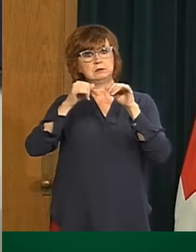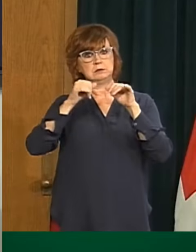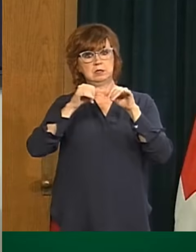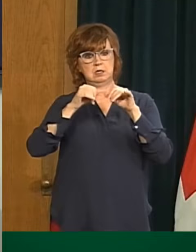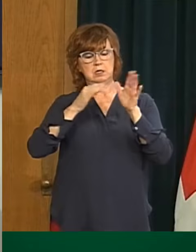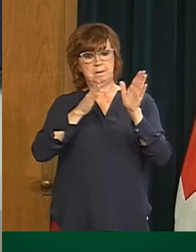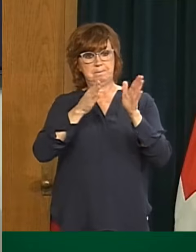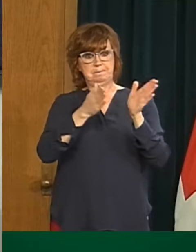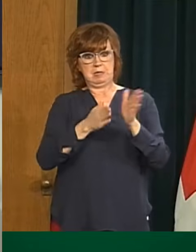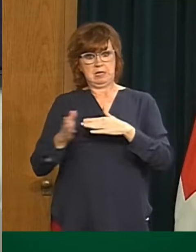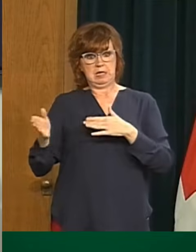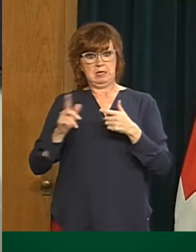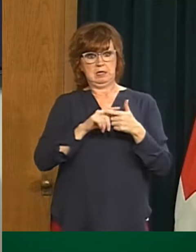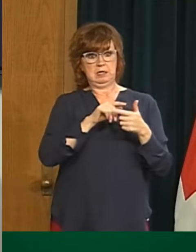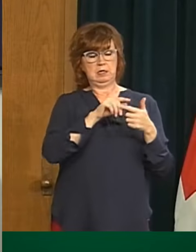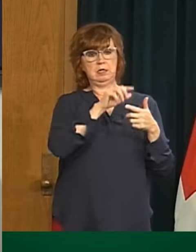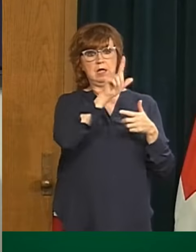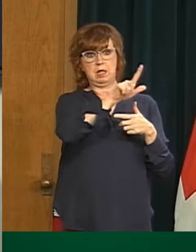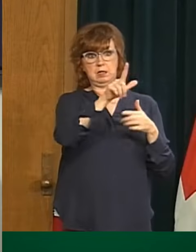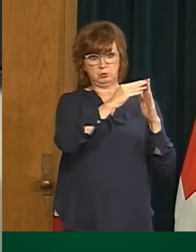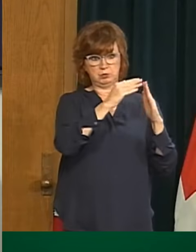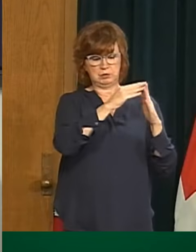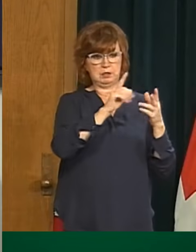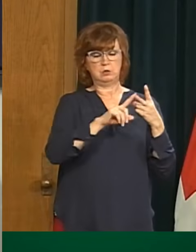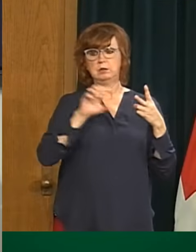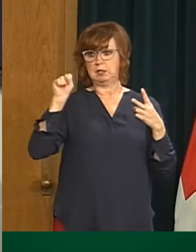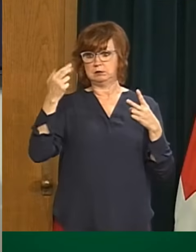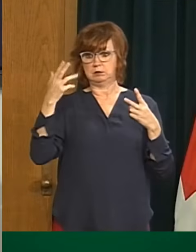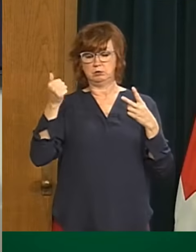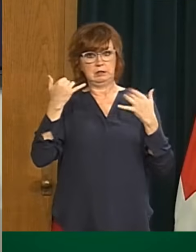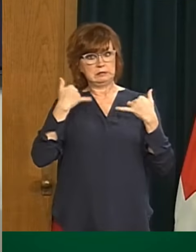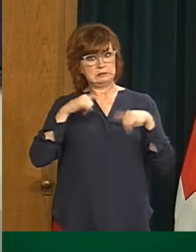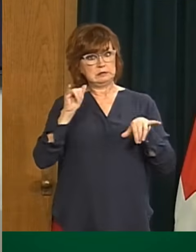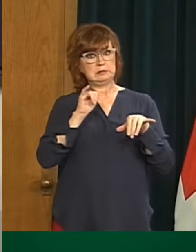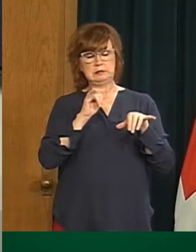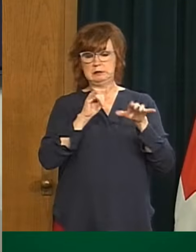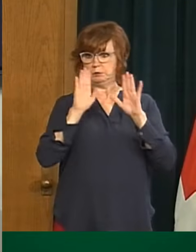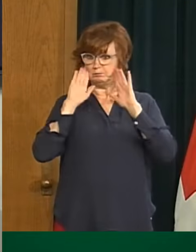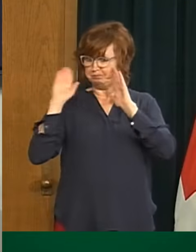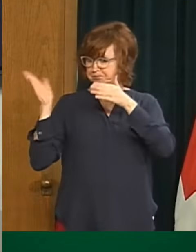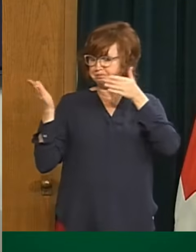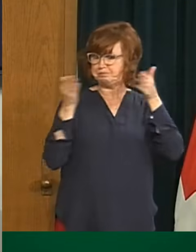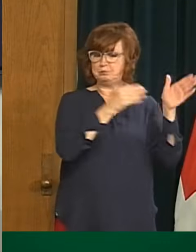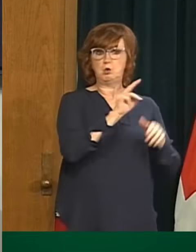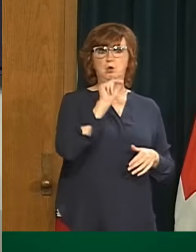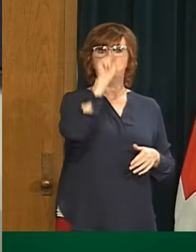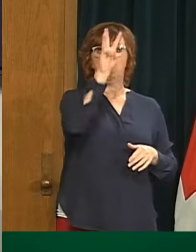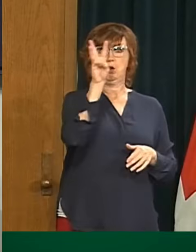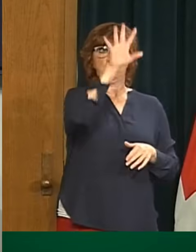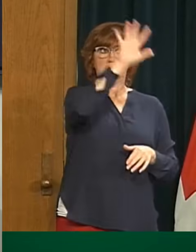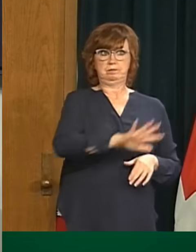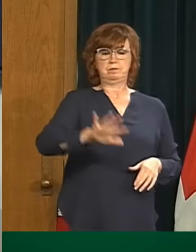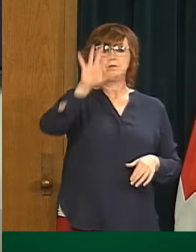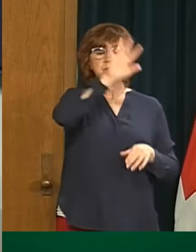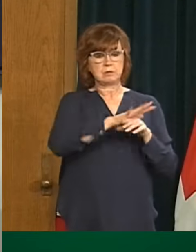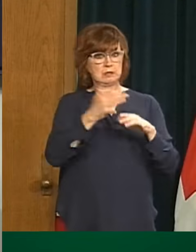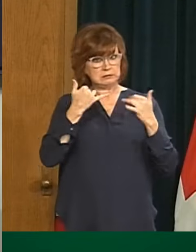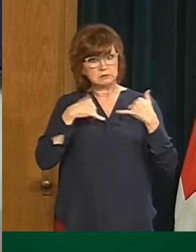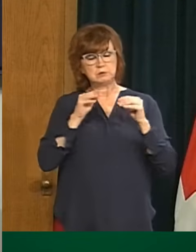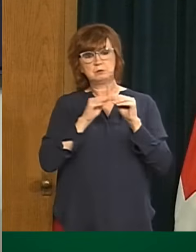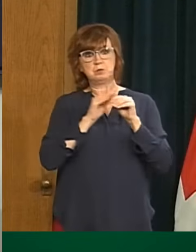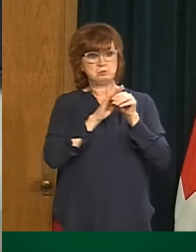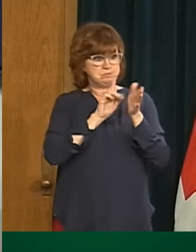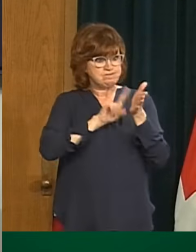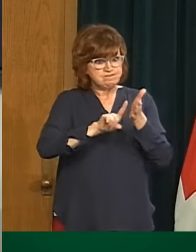area. The SHA is expanding its testing and contact tracing in Northwest, and as it continues its vigorous approach to deal with this outbreak